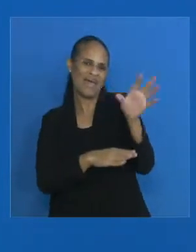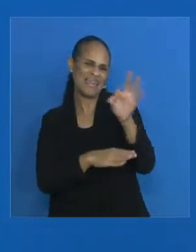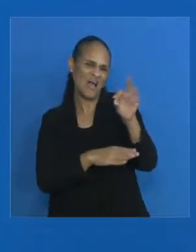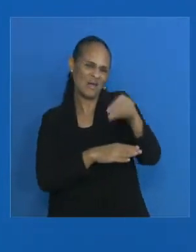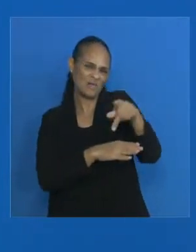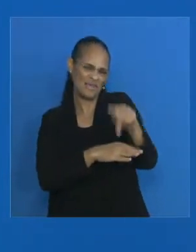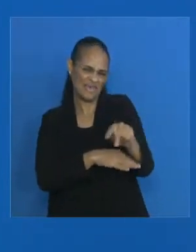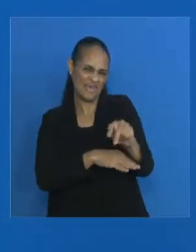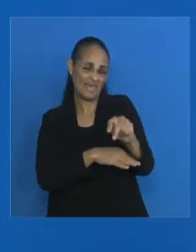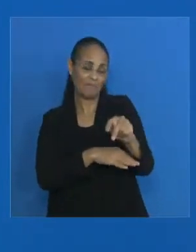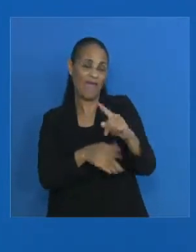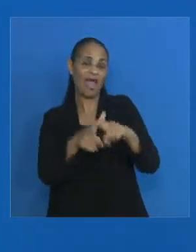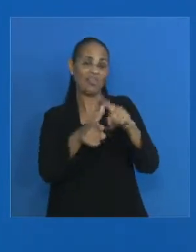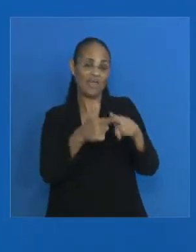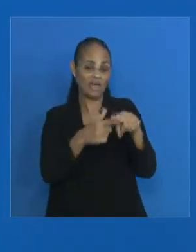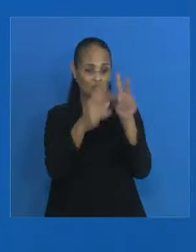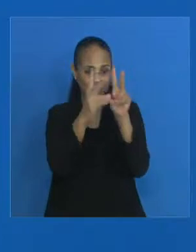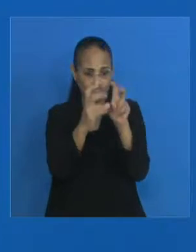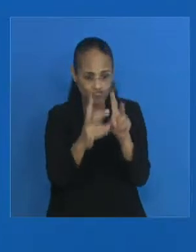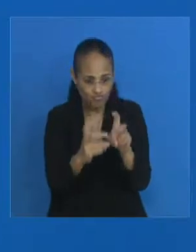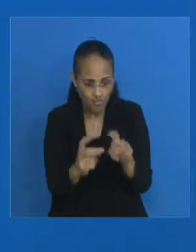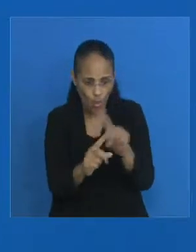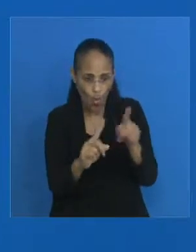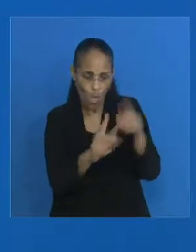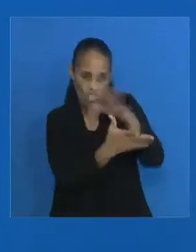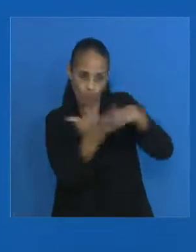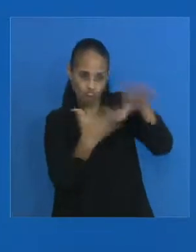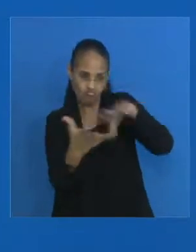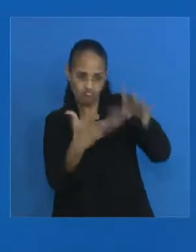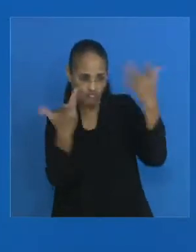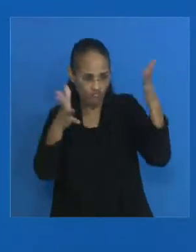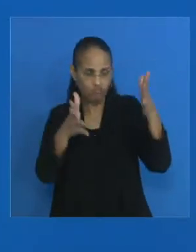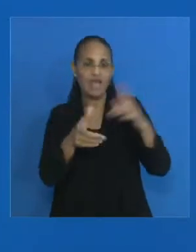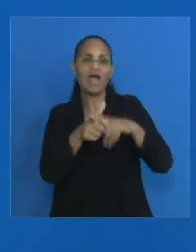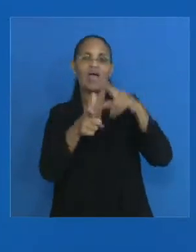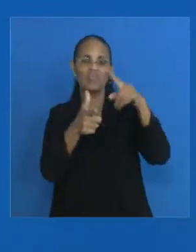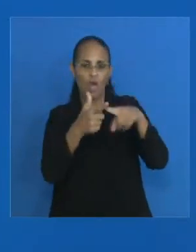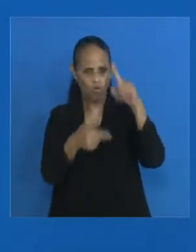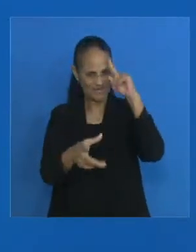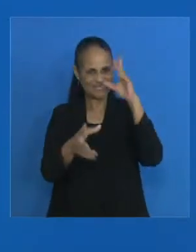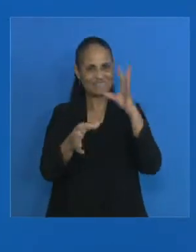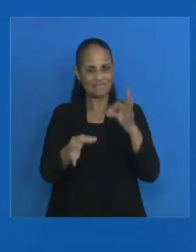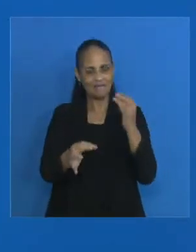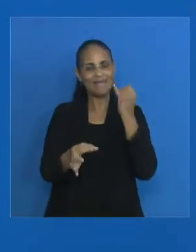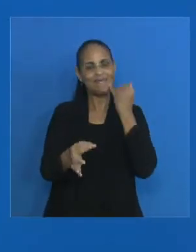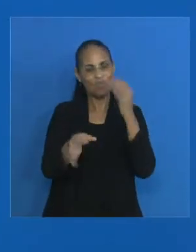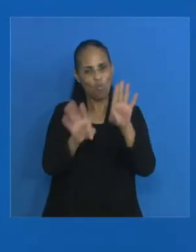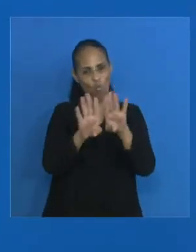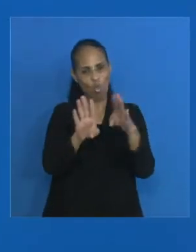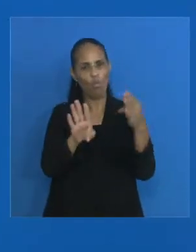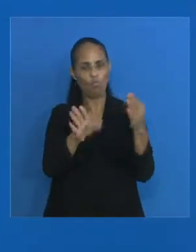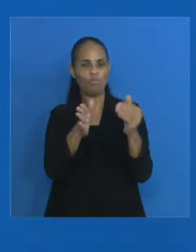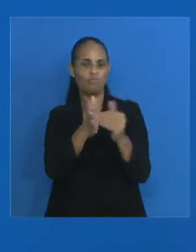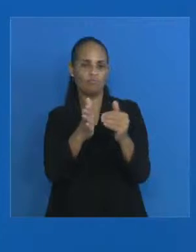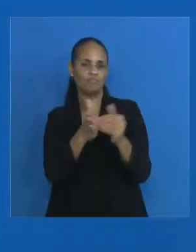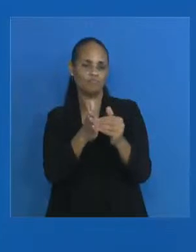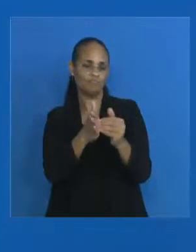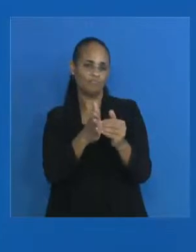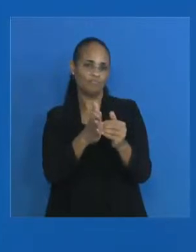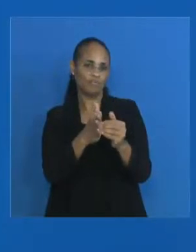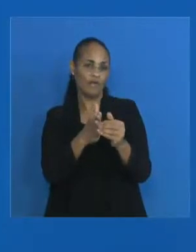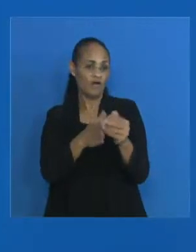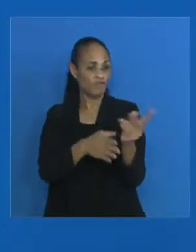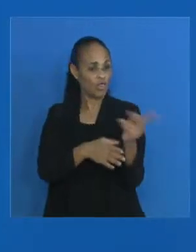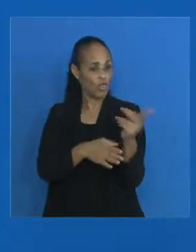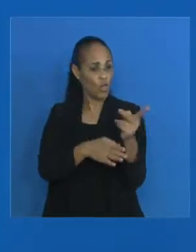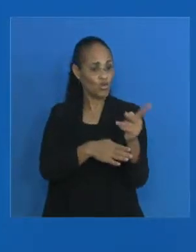and following an assessment once the storm has passed, a determination will be made regarding its reopening. For those